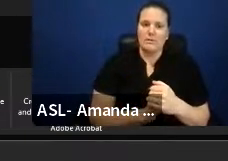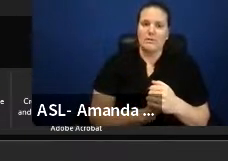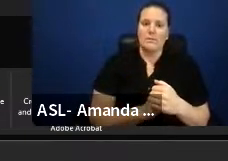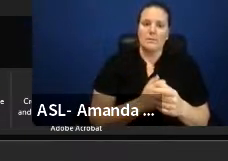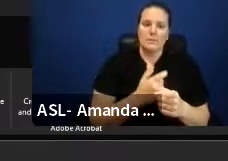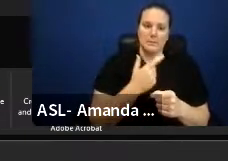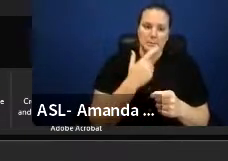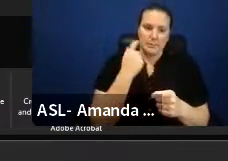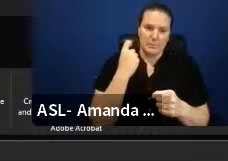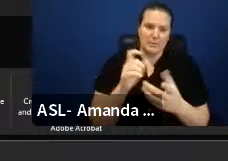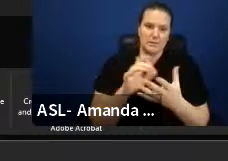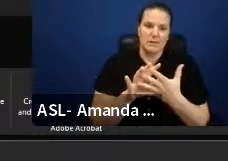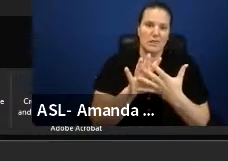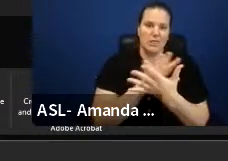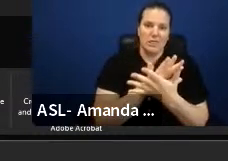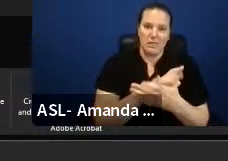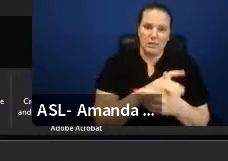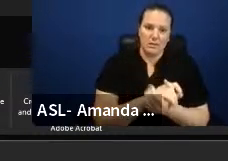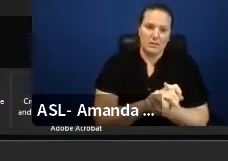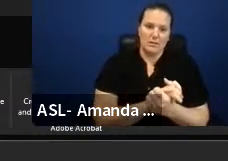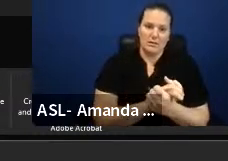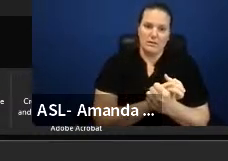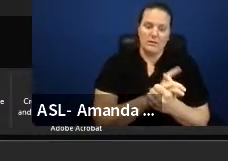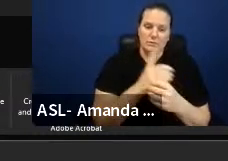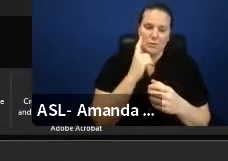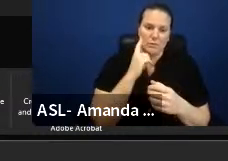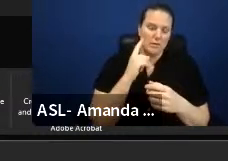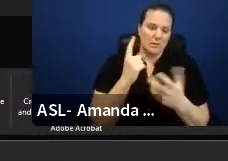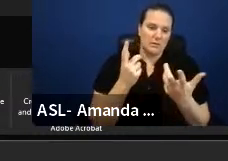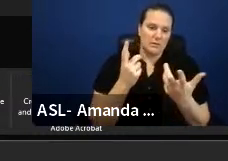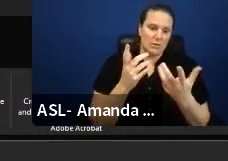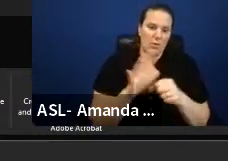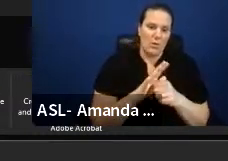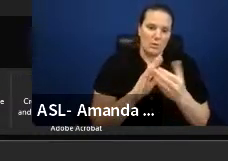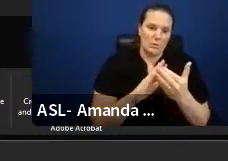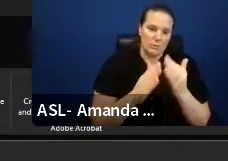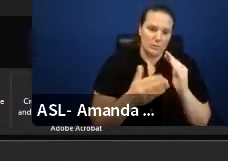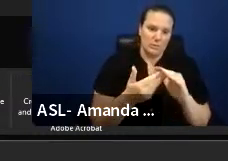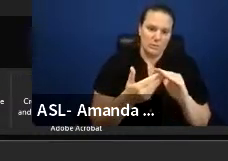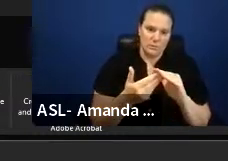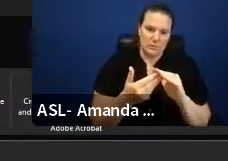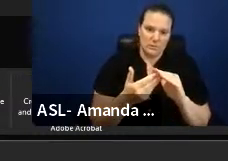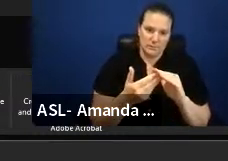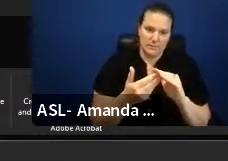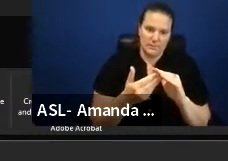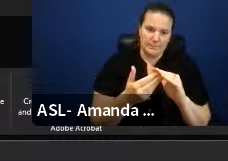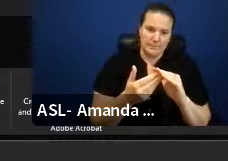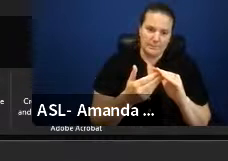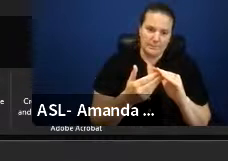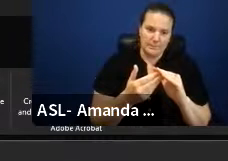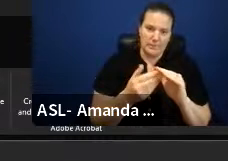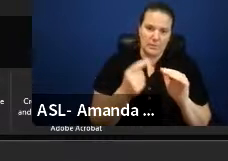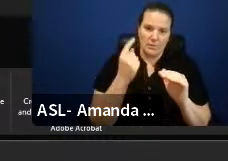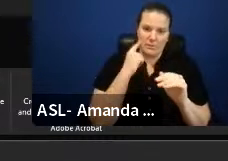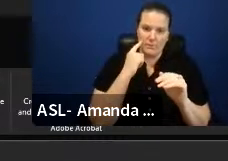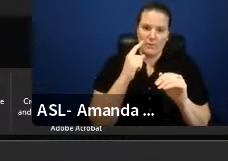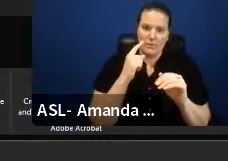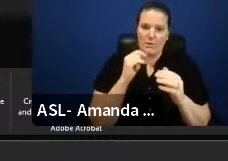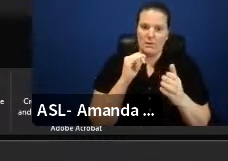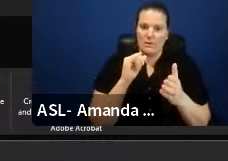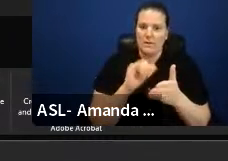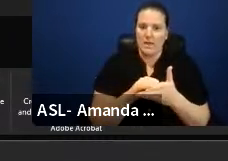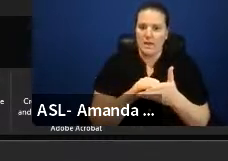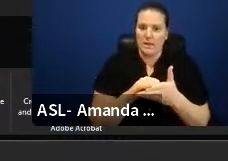thinking about how to service the whole community, be really thoughtful about, to the extent that we're cutting off